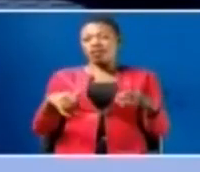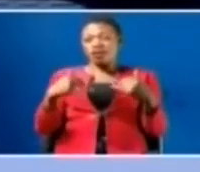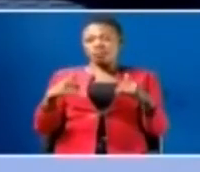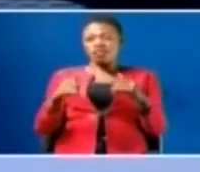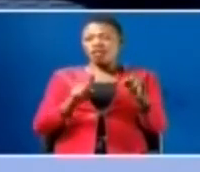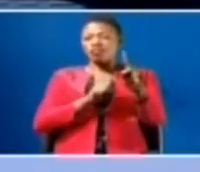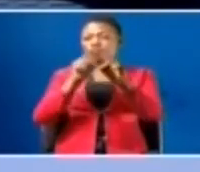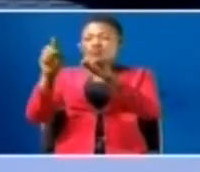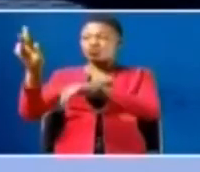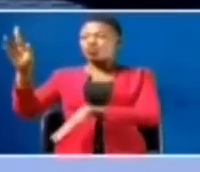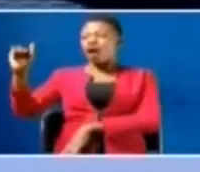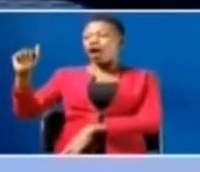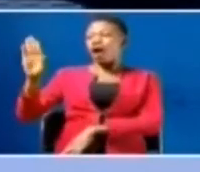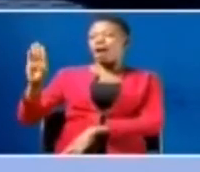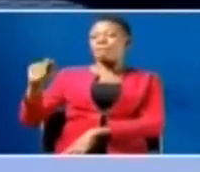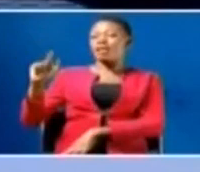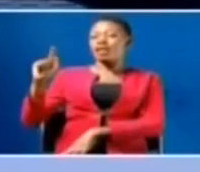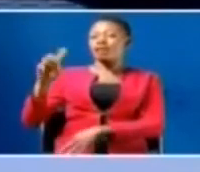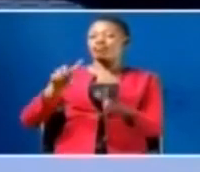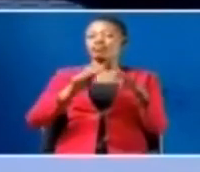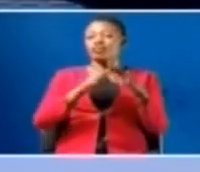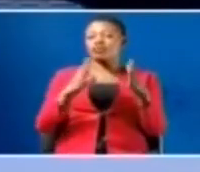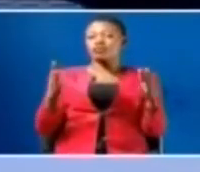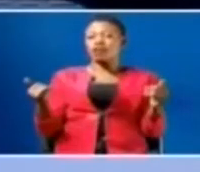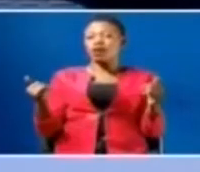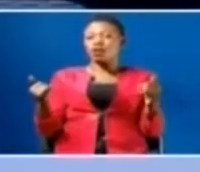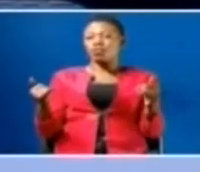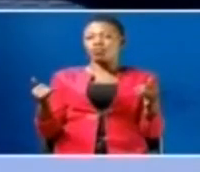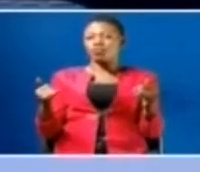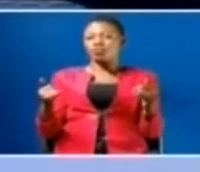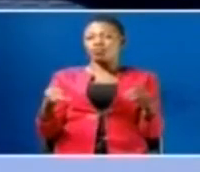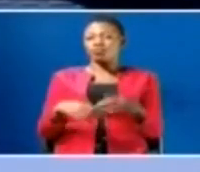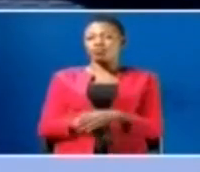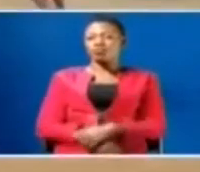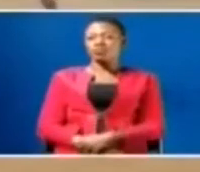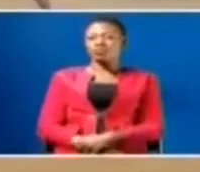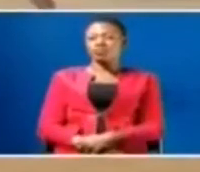journey to Rabat has just begun, with the boxers getting to camp today.